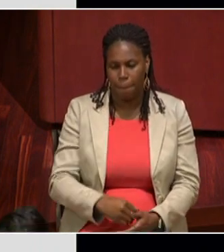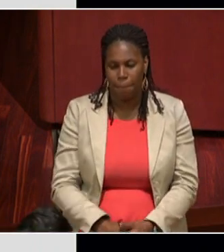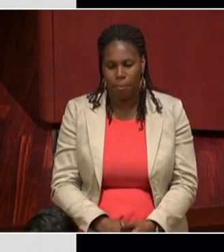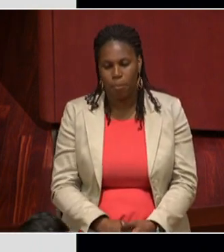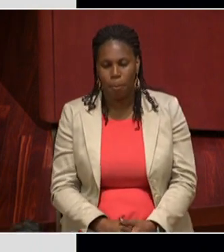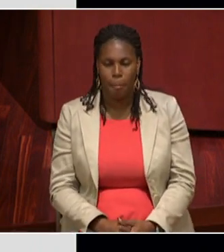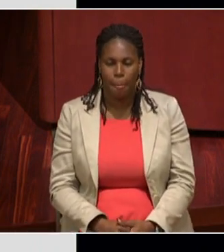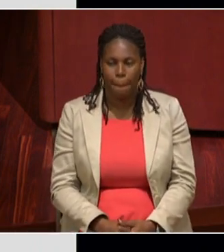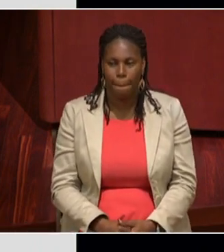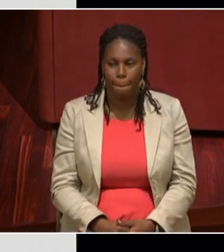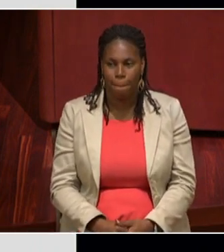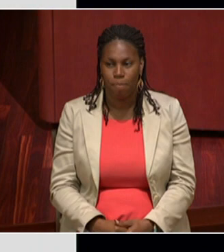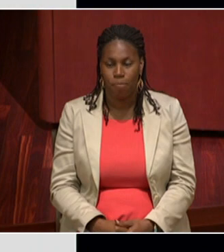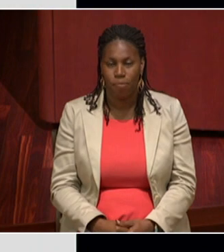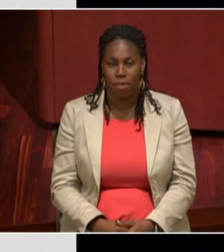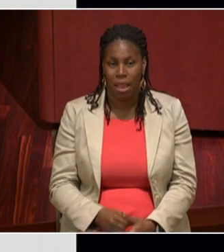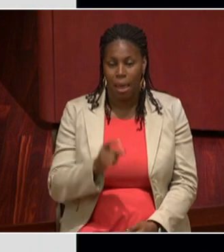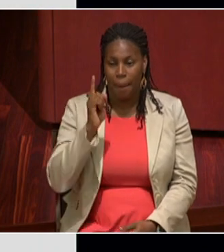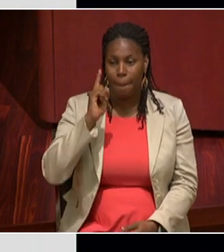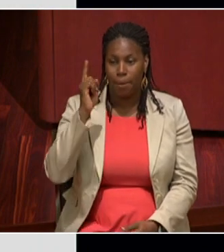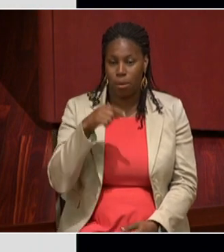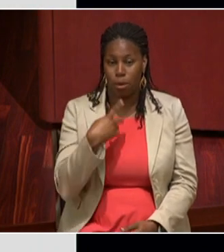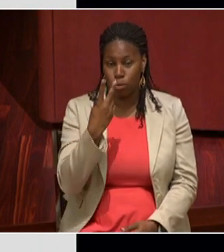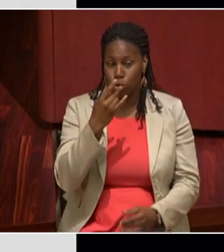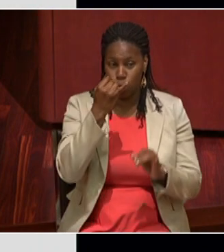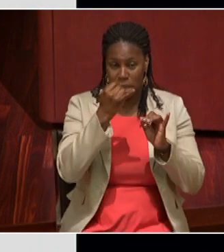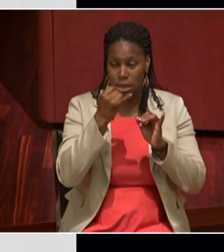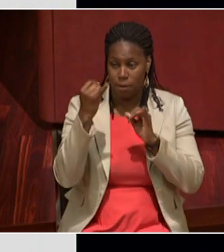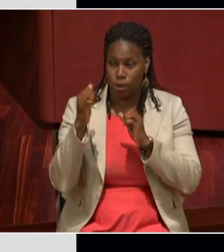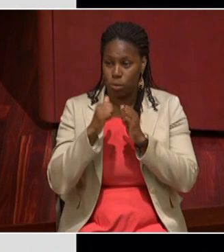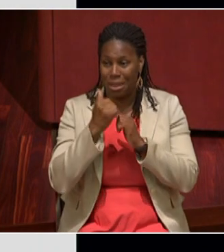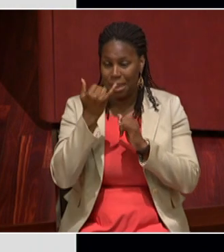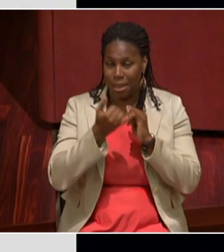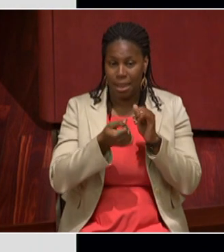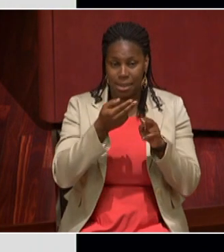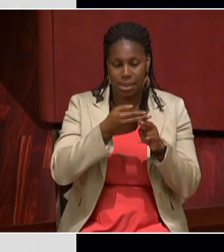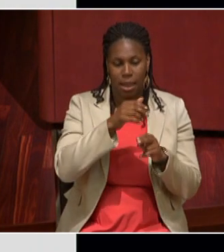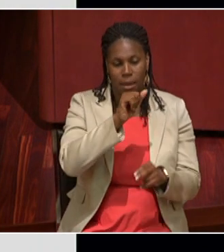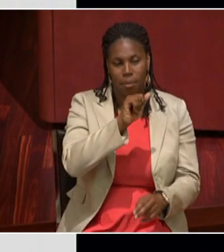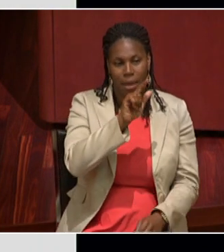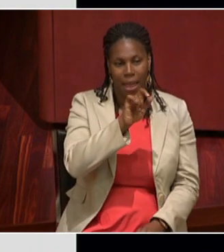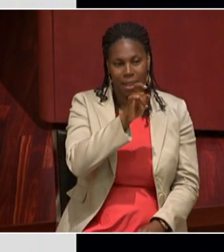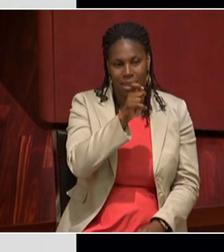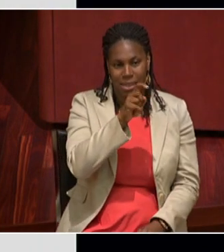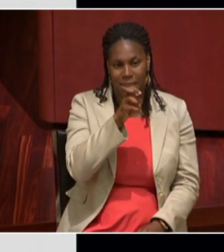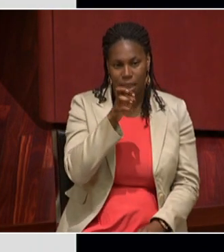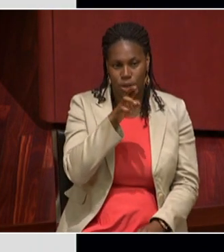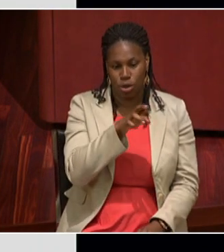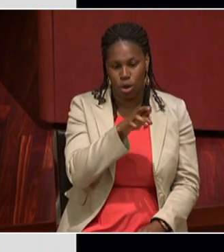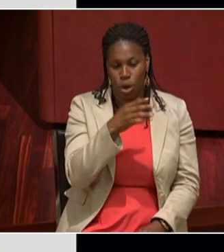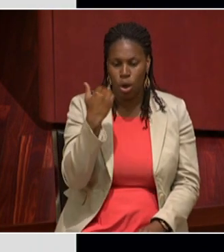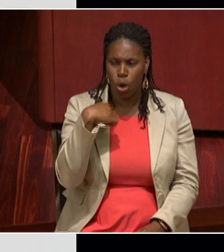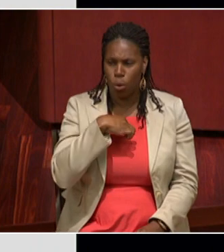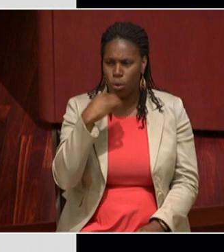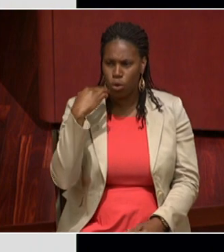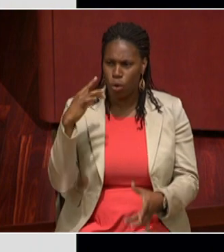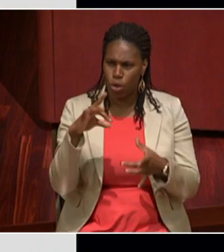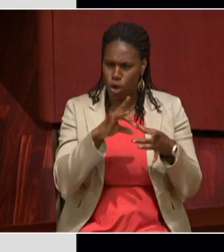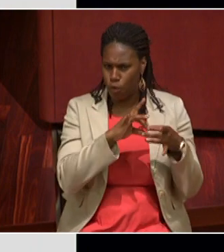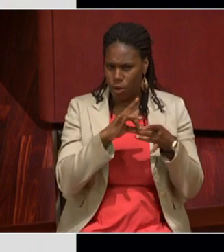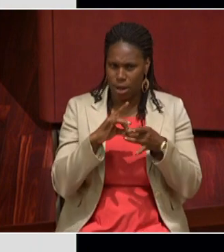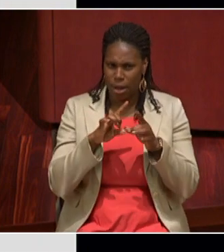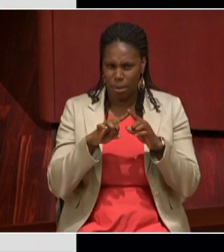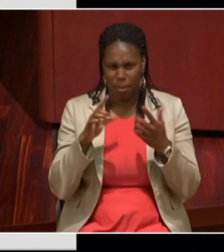Up here we have 2 individuals with the last name Alexander. We know that they're related to each other, but we don't know